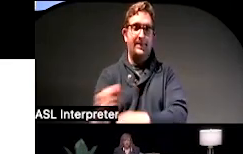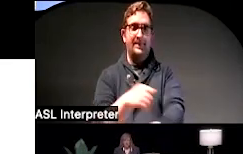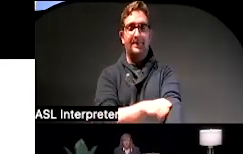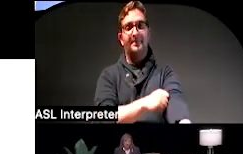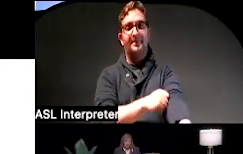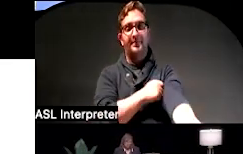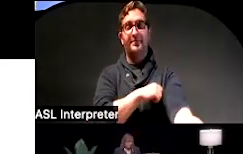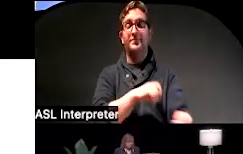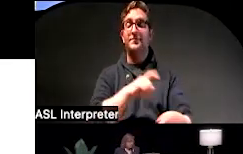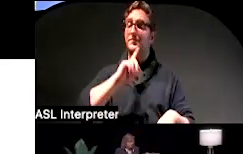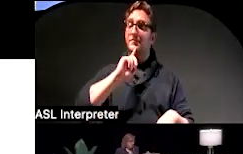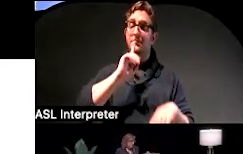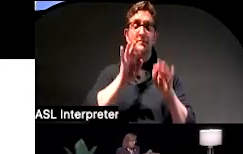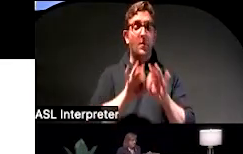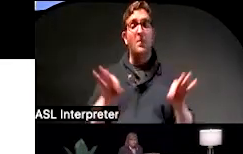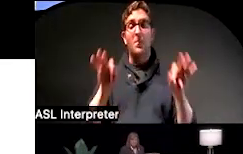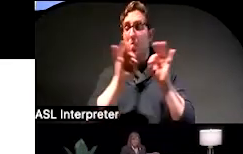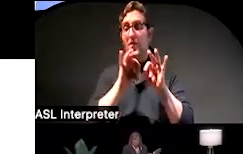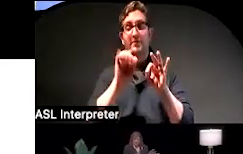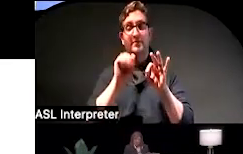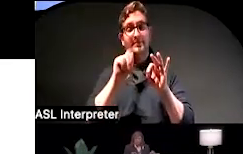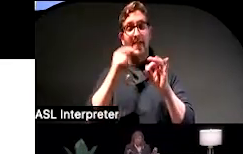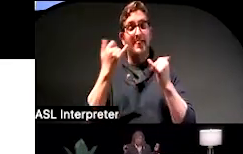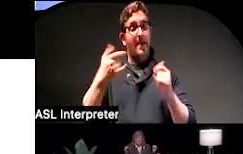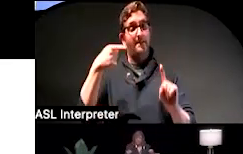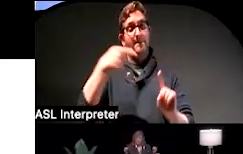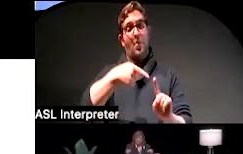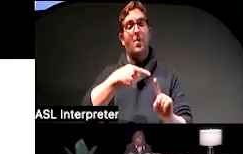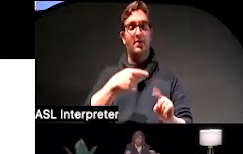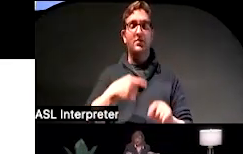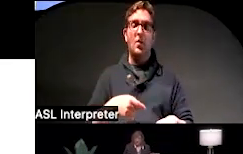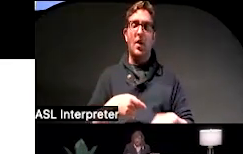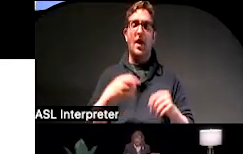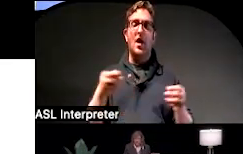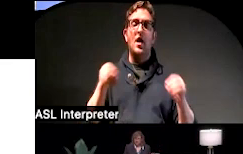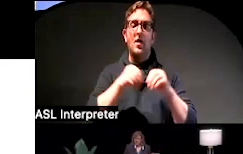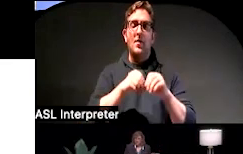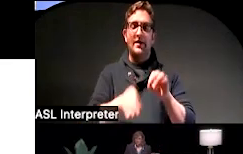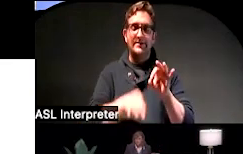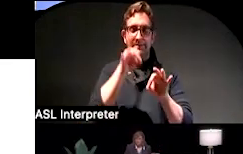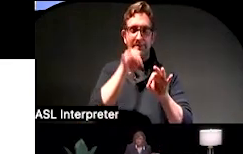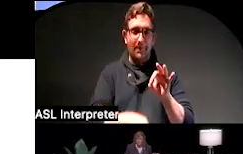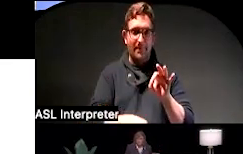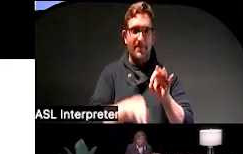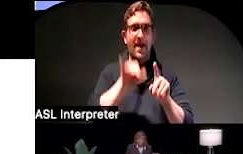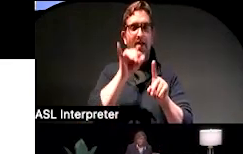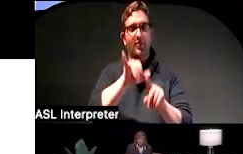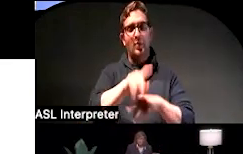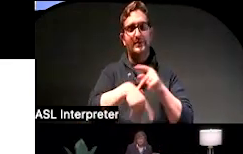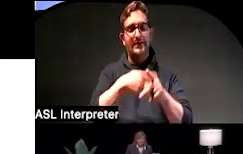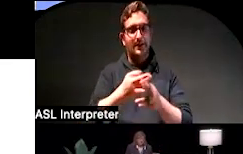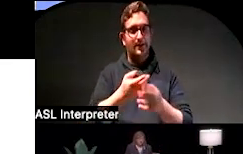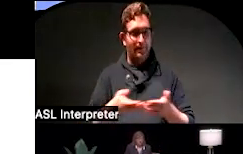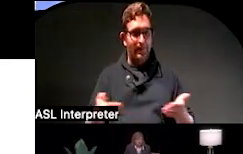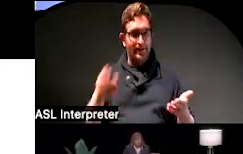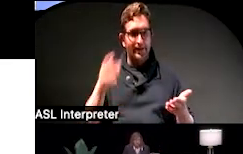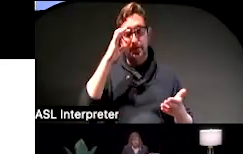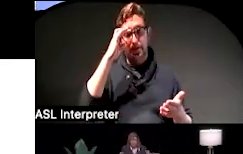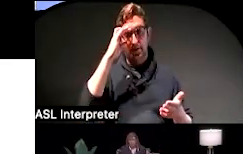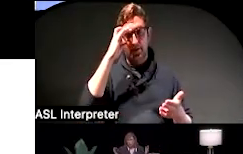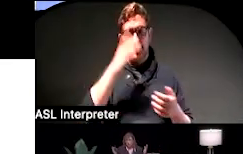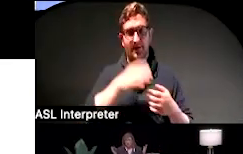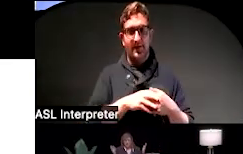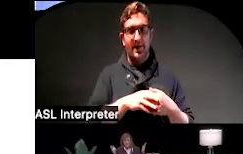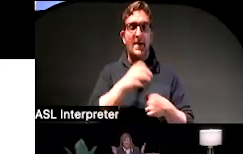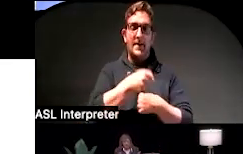It's really important to, at this stage of the game, to simplify those kinds of things.